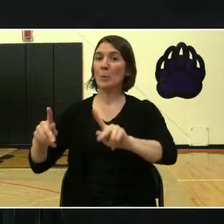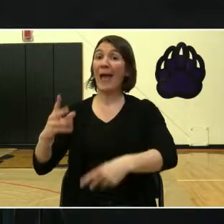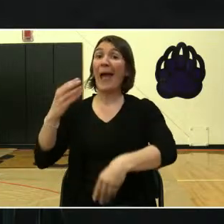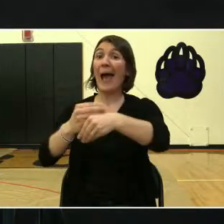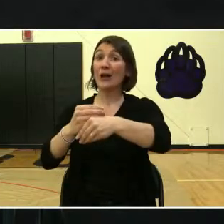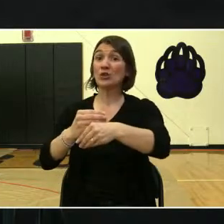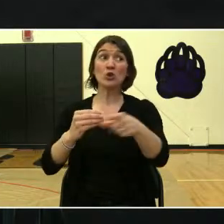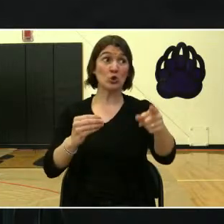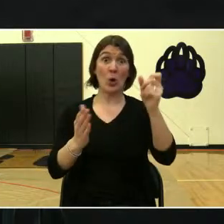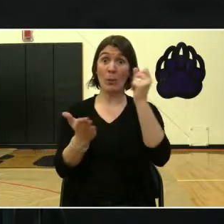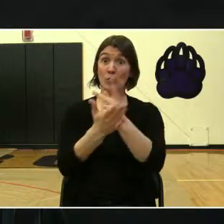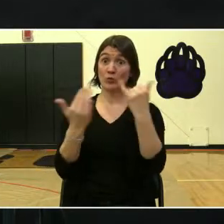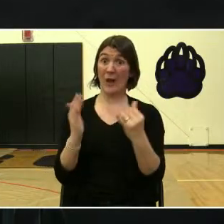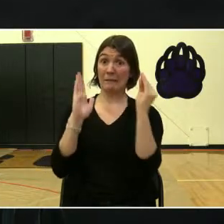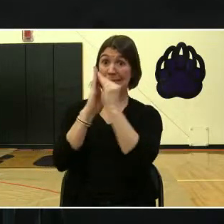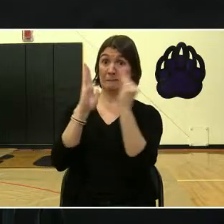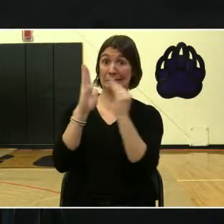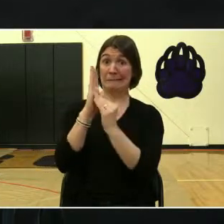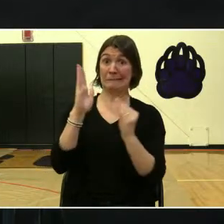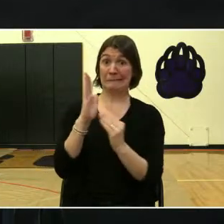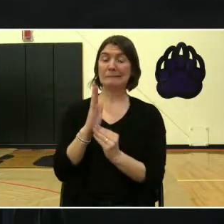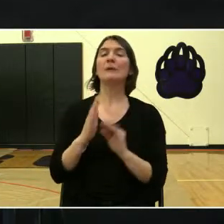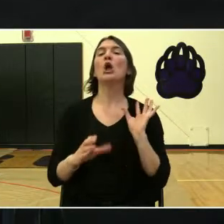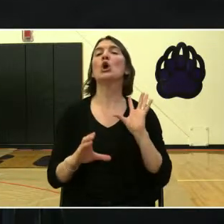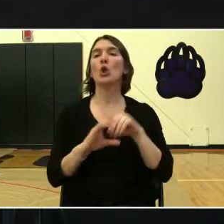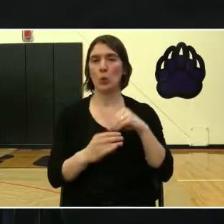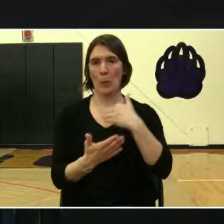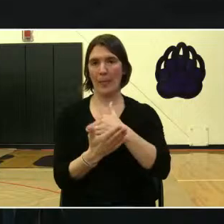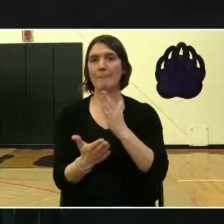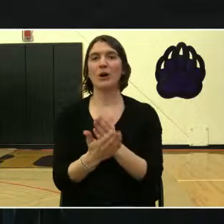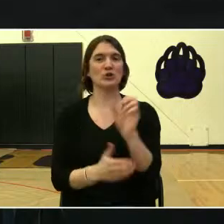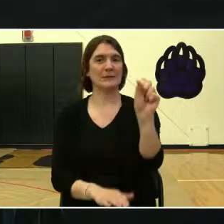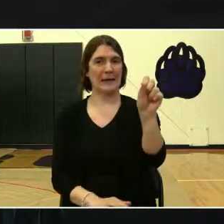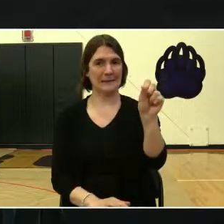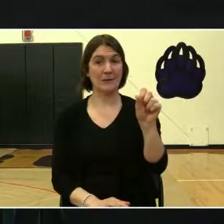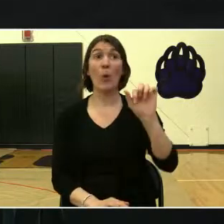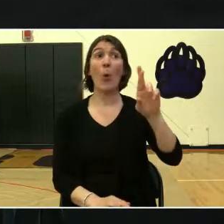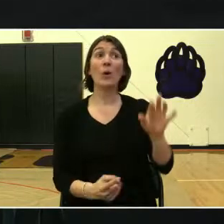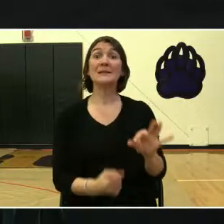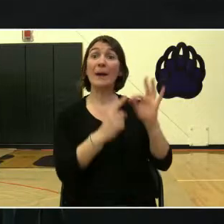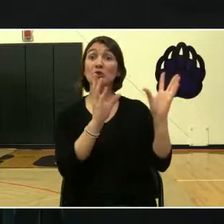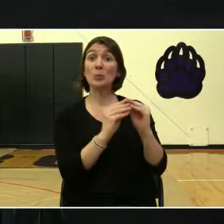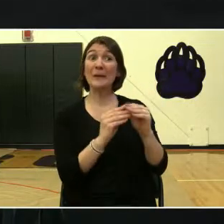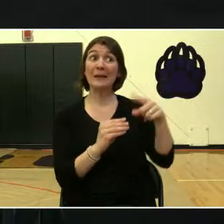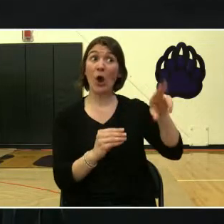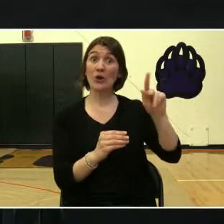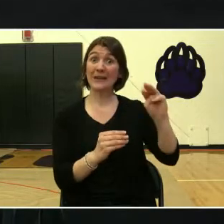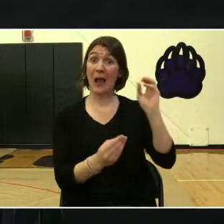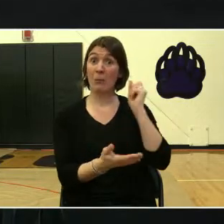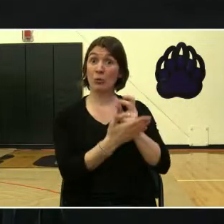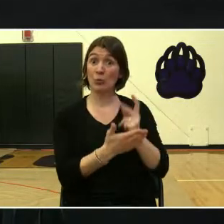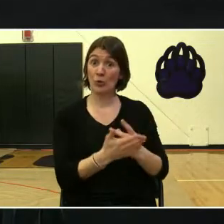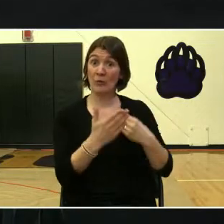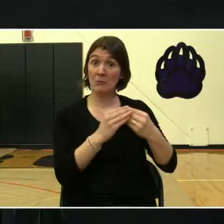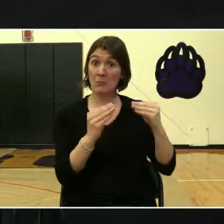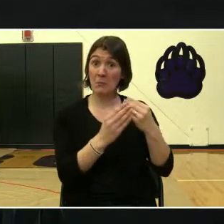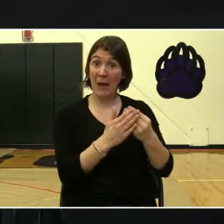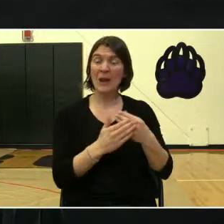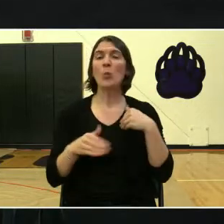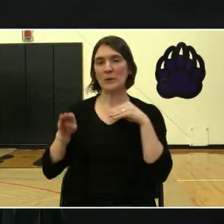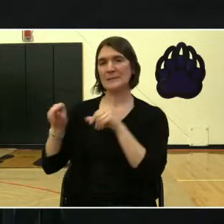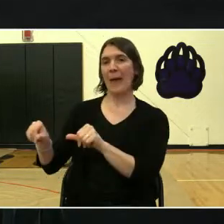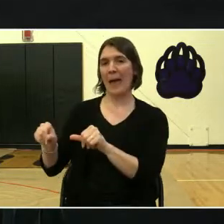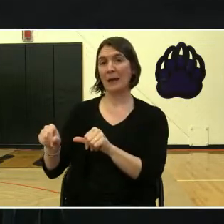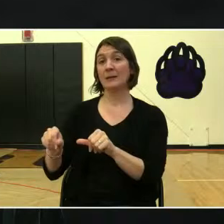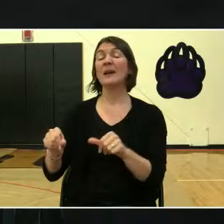any some authorized for special purpose under any article contained in the warning for this meeting or any special representative town meeting this motion